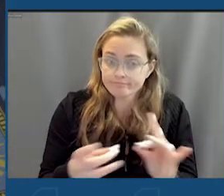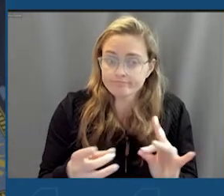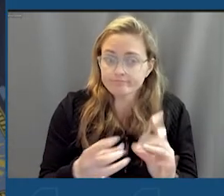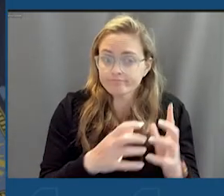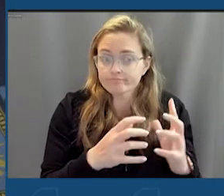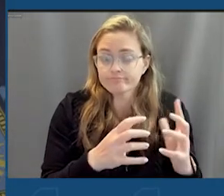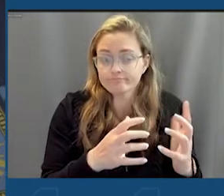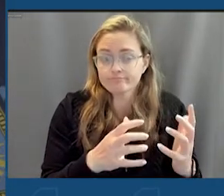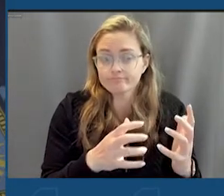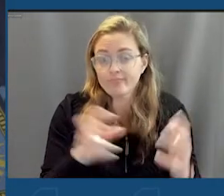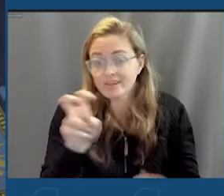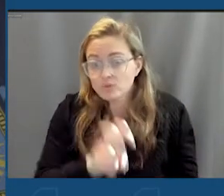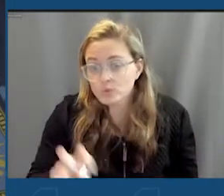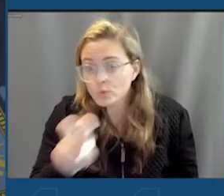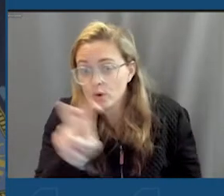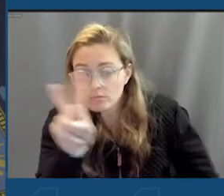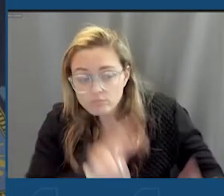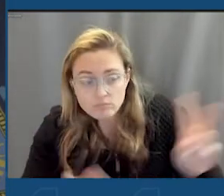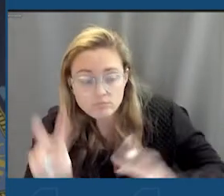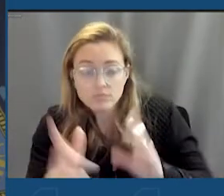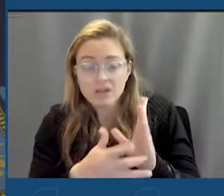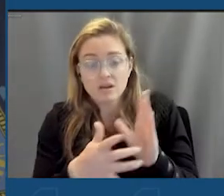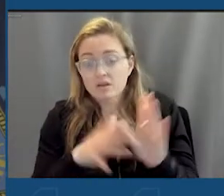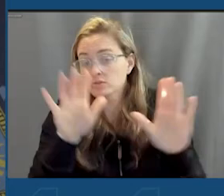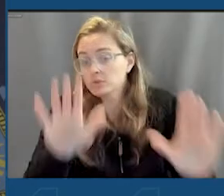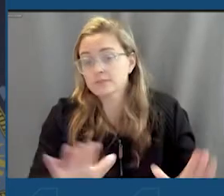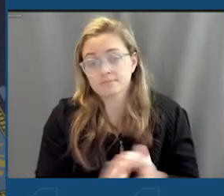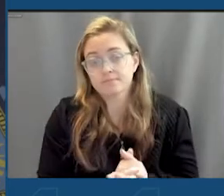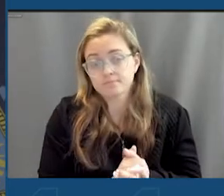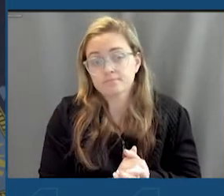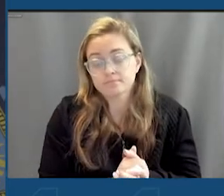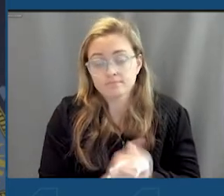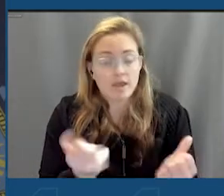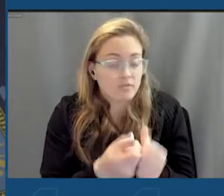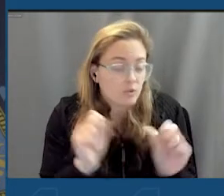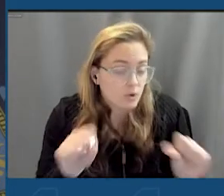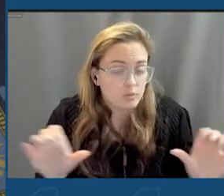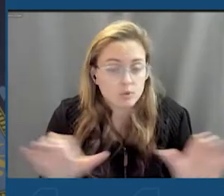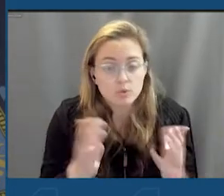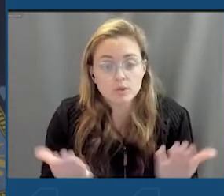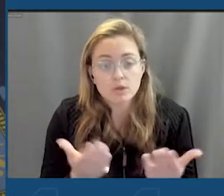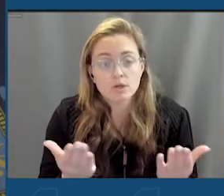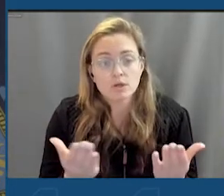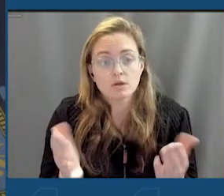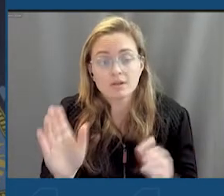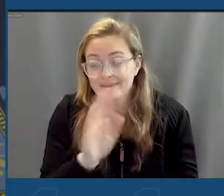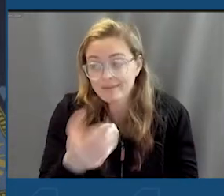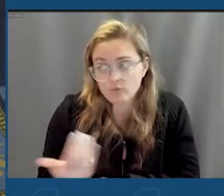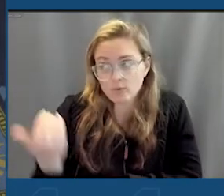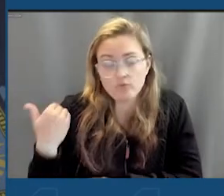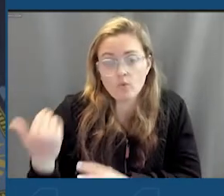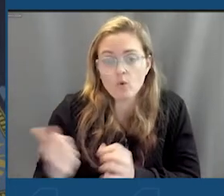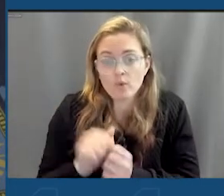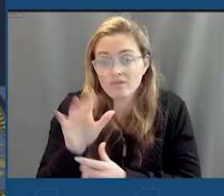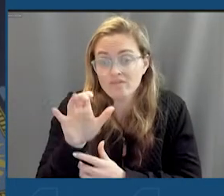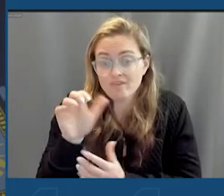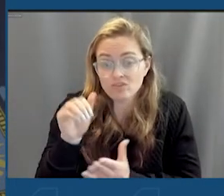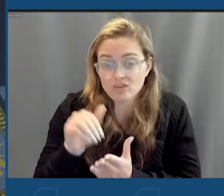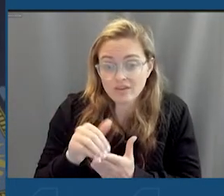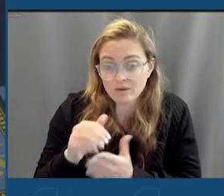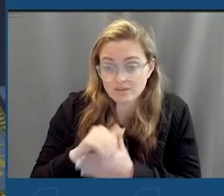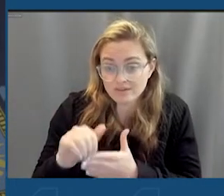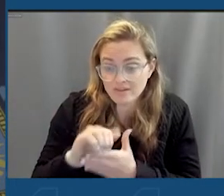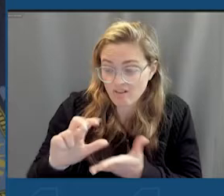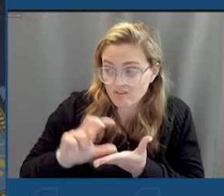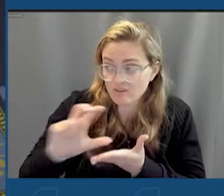facility. The technology is extraordinary. What we're going to be able to do, like never before, with a $500,000 investment to give